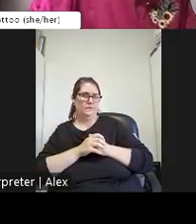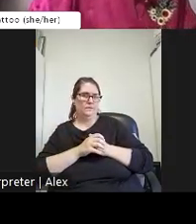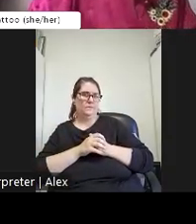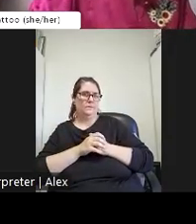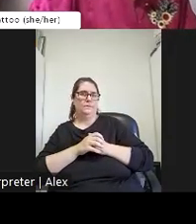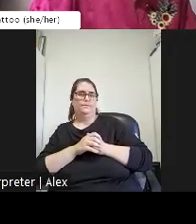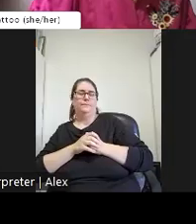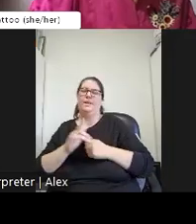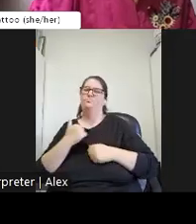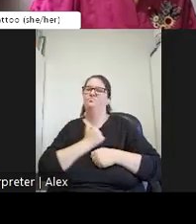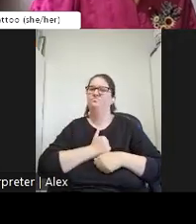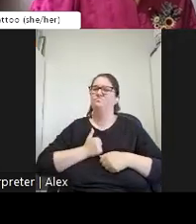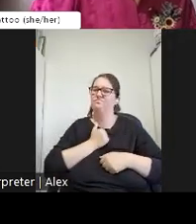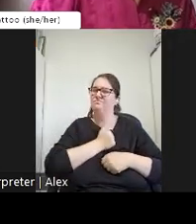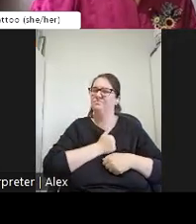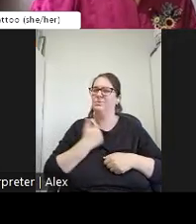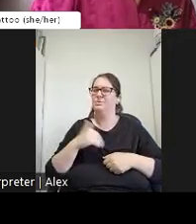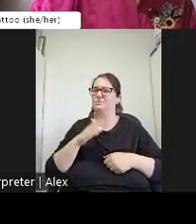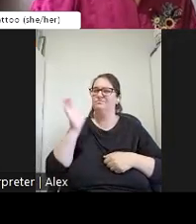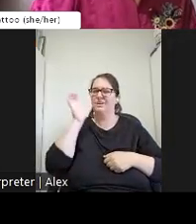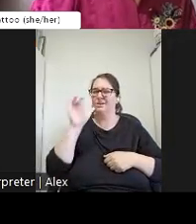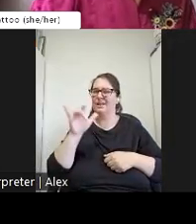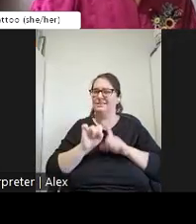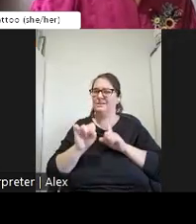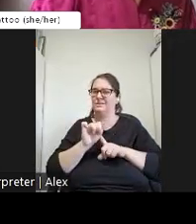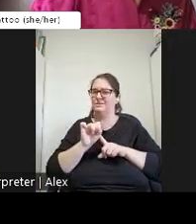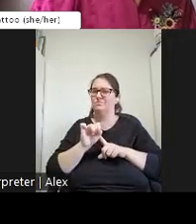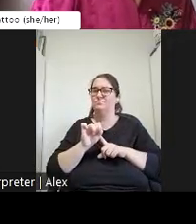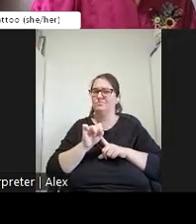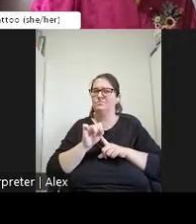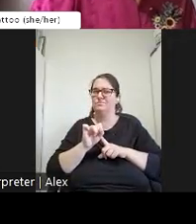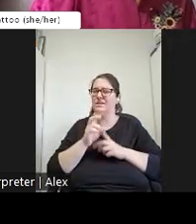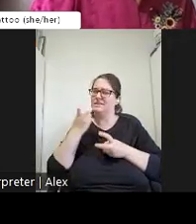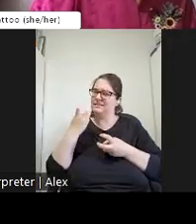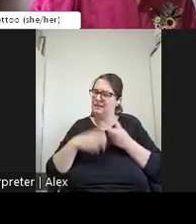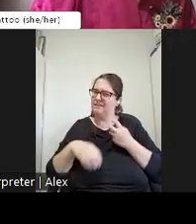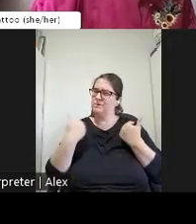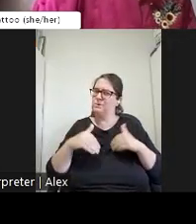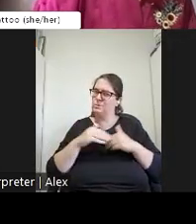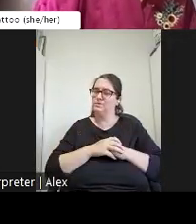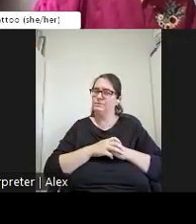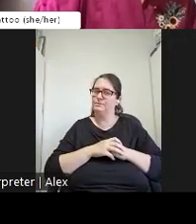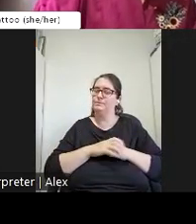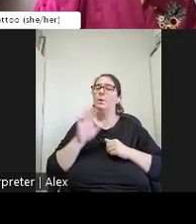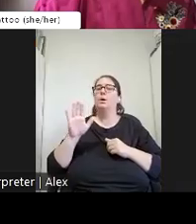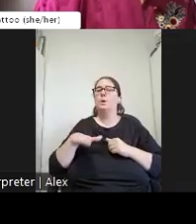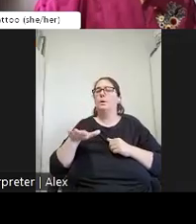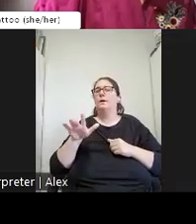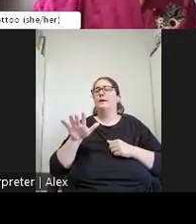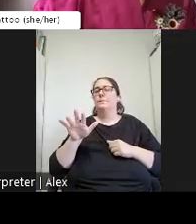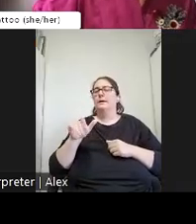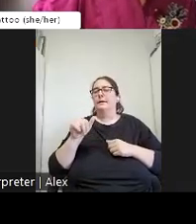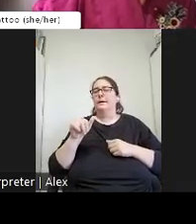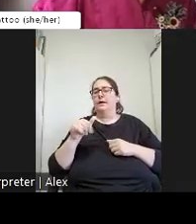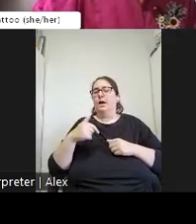I'm so sorry to hear about that. That must be really hard. Alex,